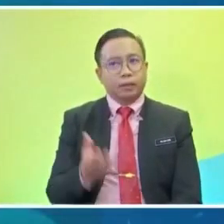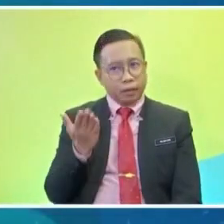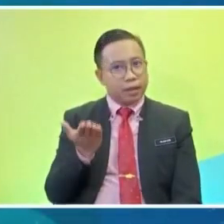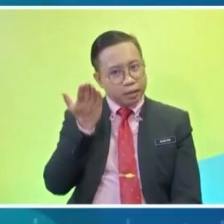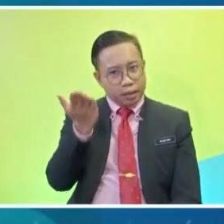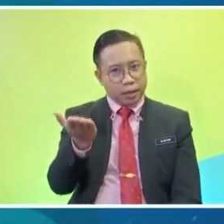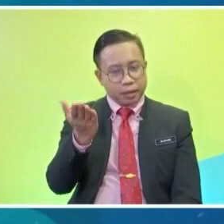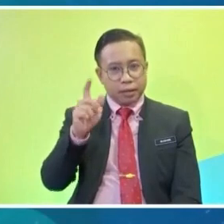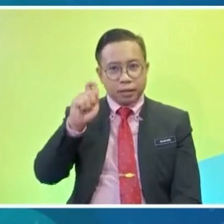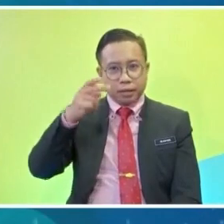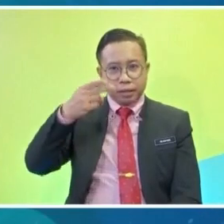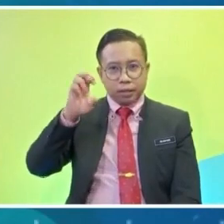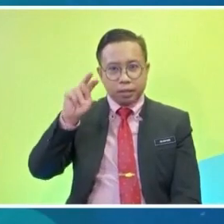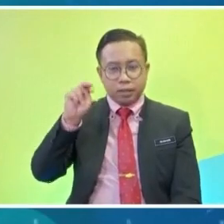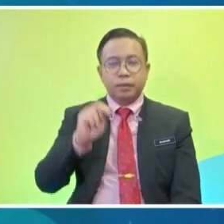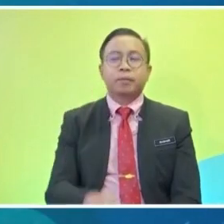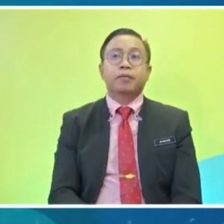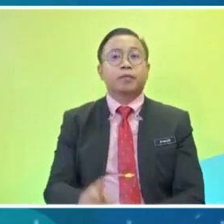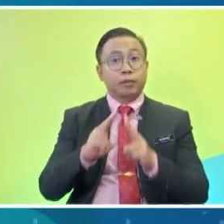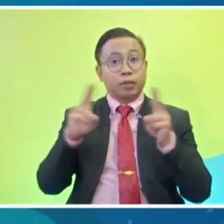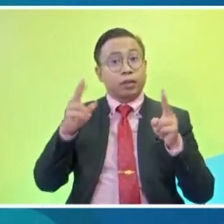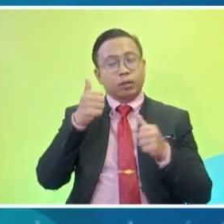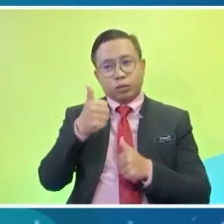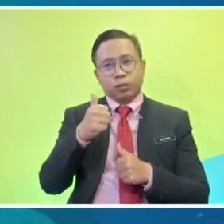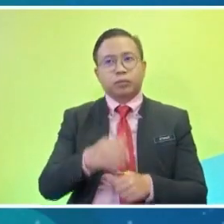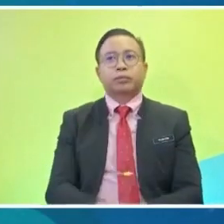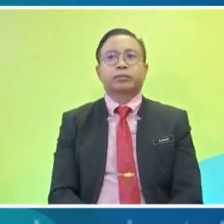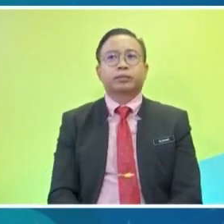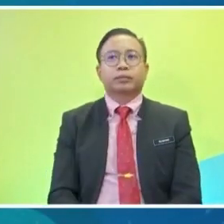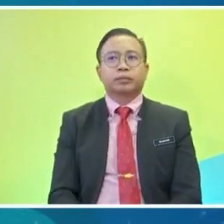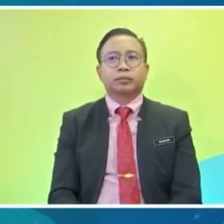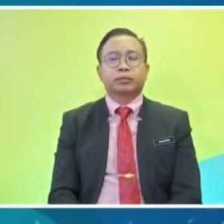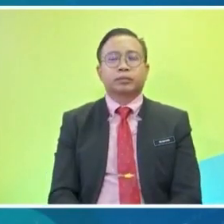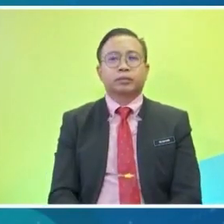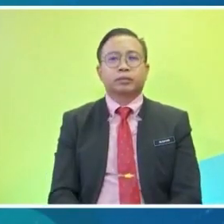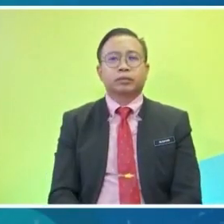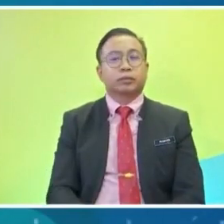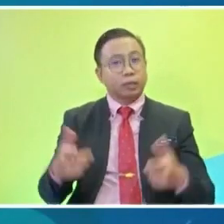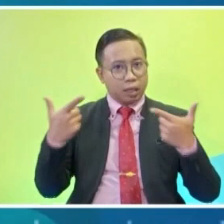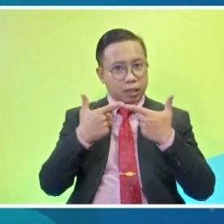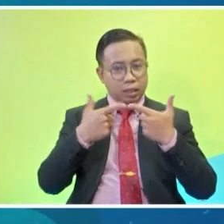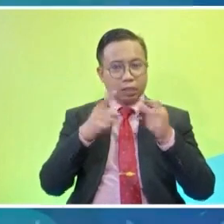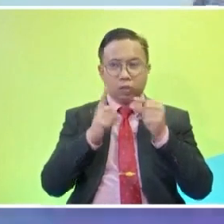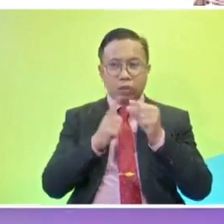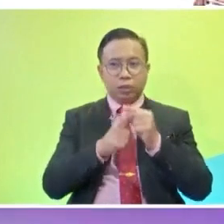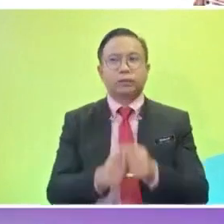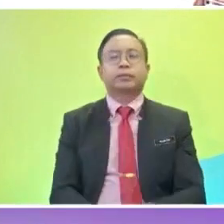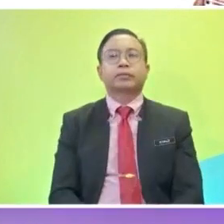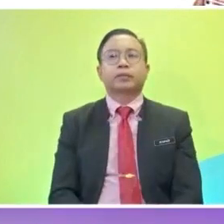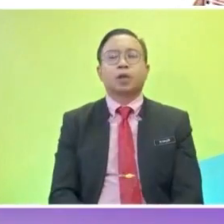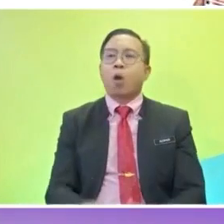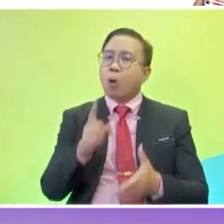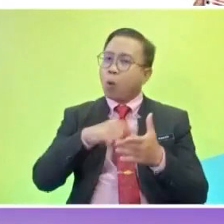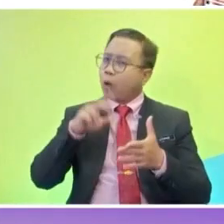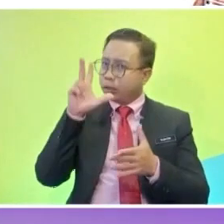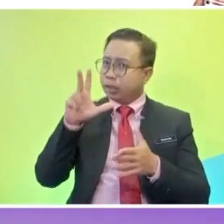Then, very good. Then, okay, so the other two steps, I actually did not put the linking words over there. Okay. And what about